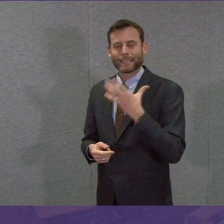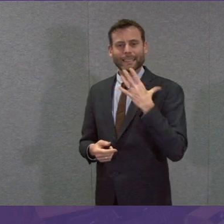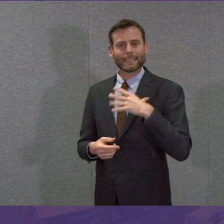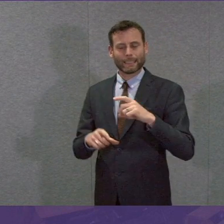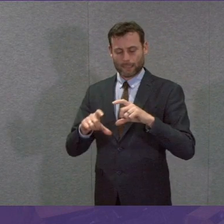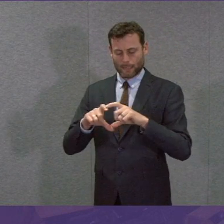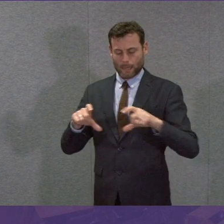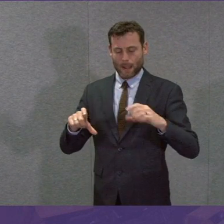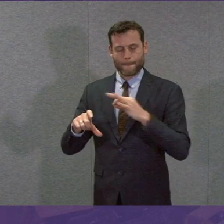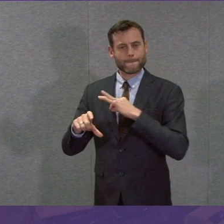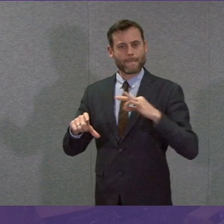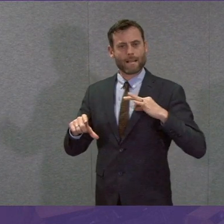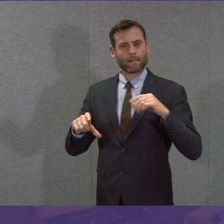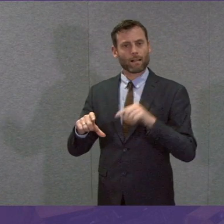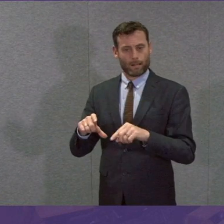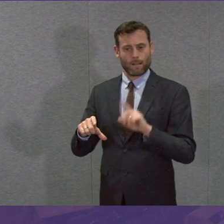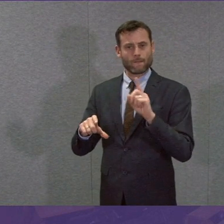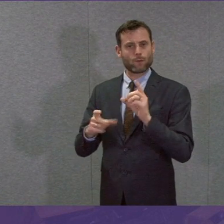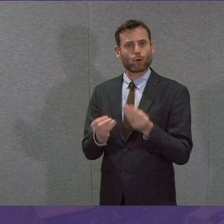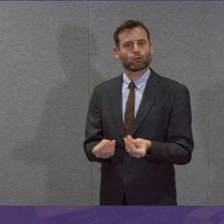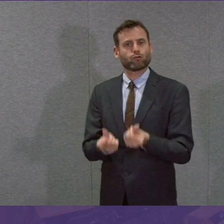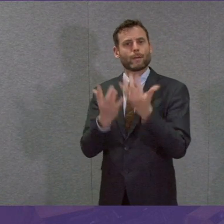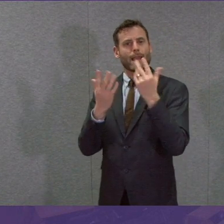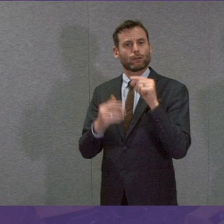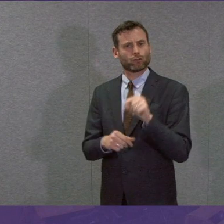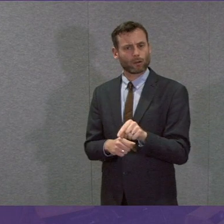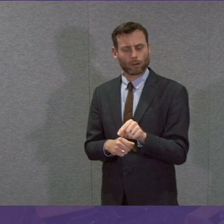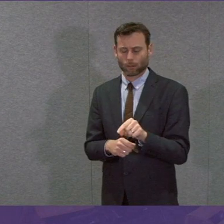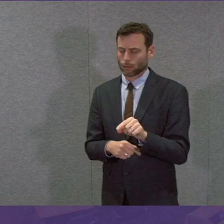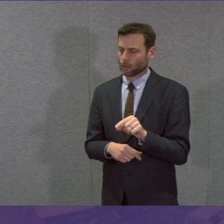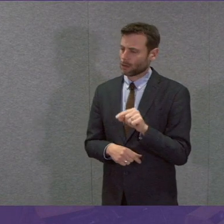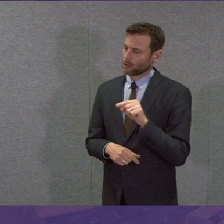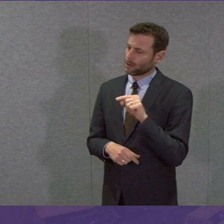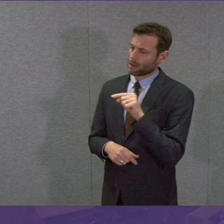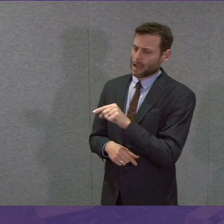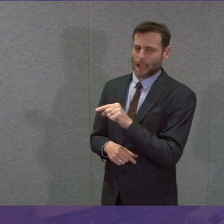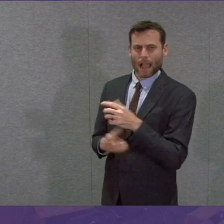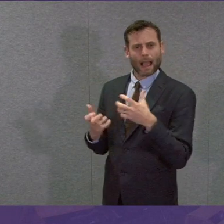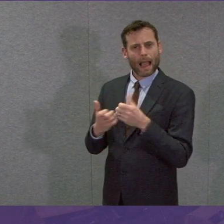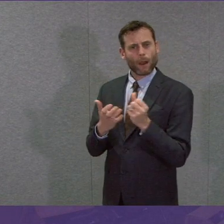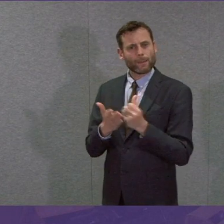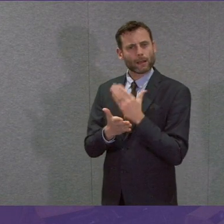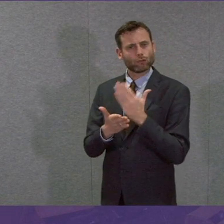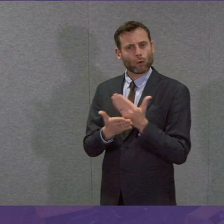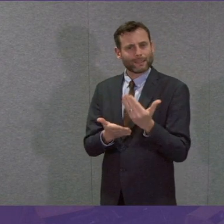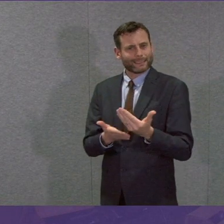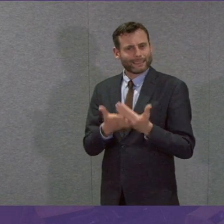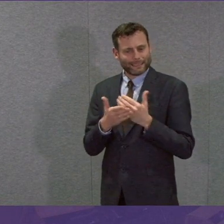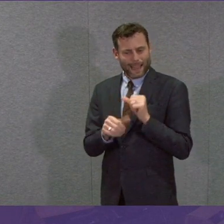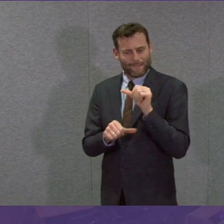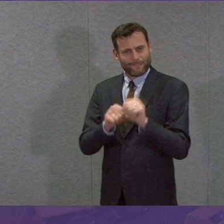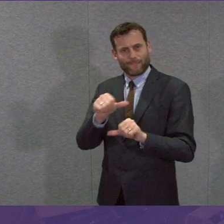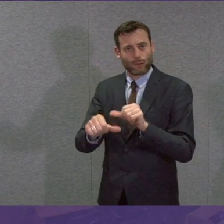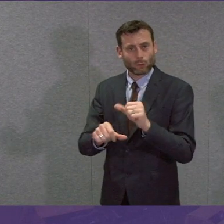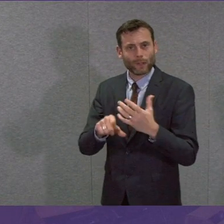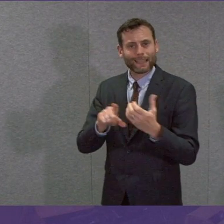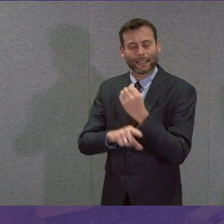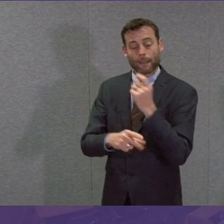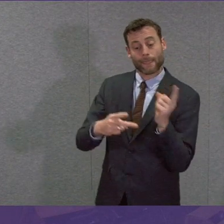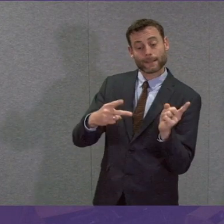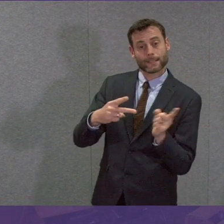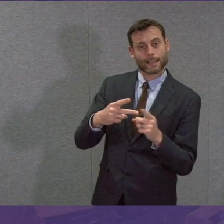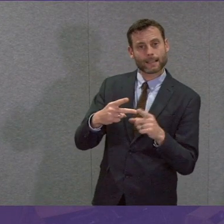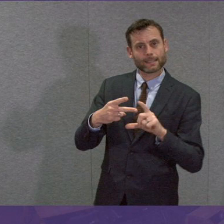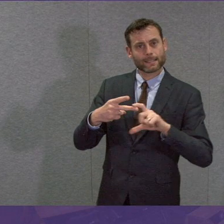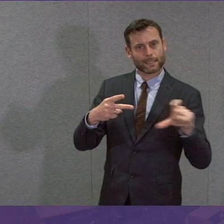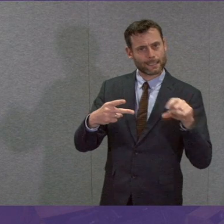cremation. Does the Cabinet Secretary have any thoughts on how appropriate safeguards can be put in place absent that second certificate? Michael